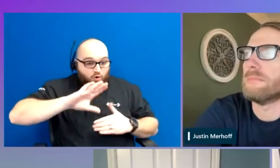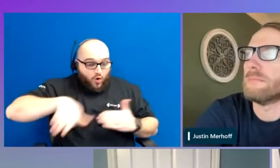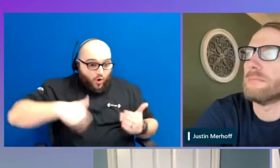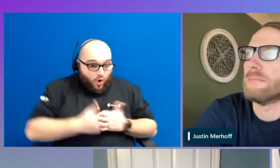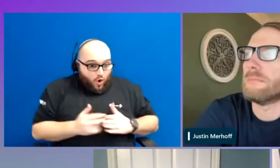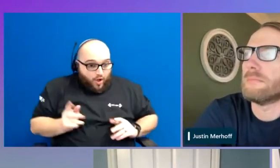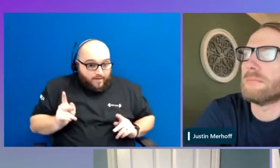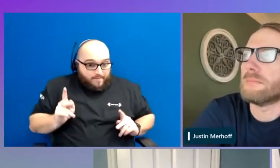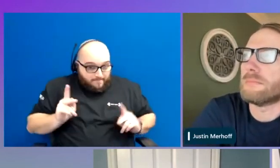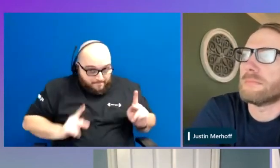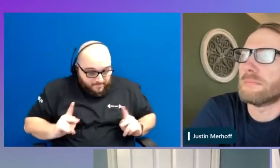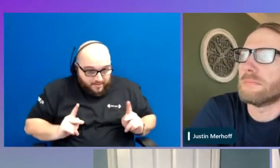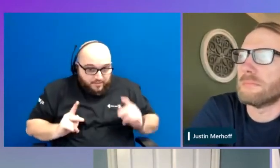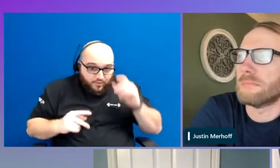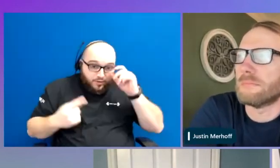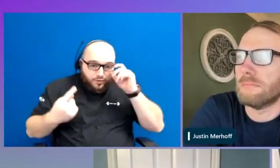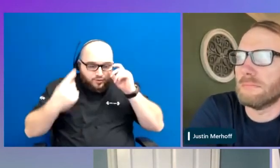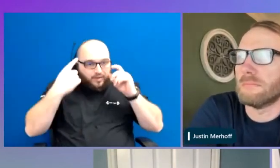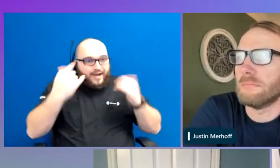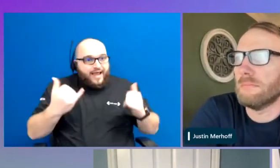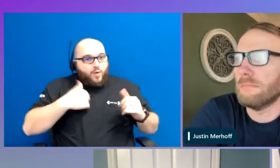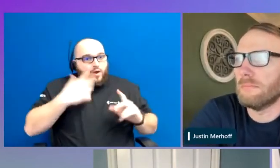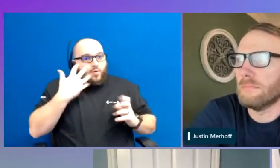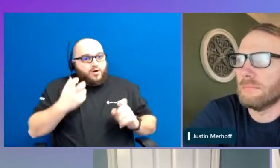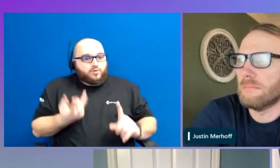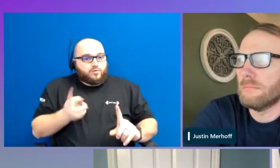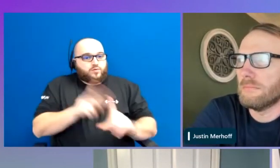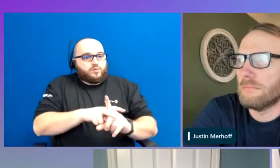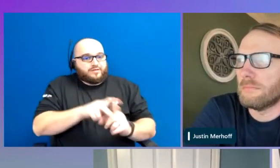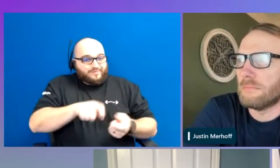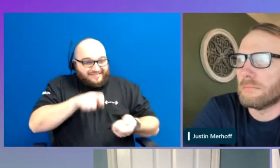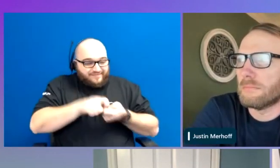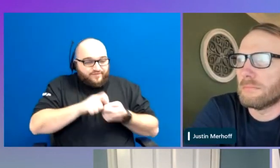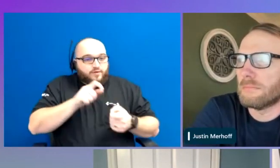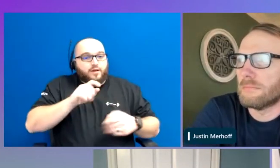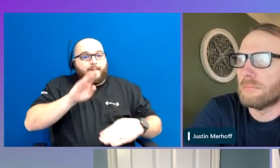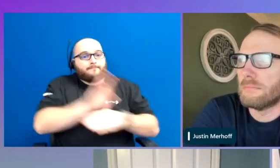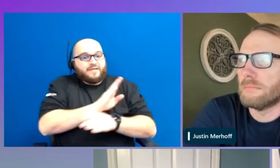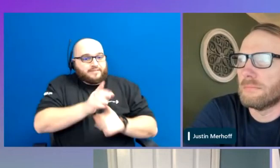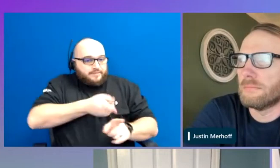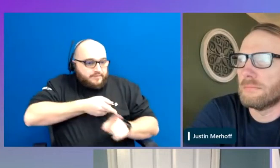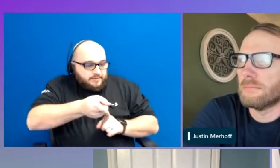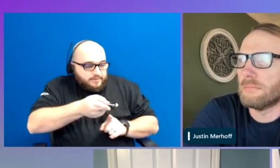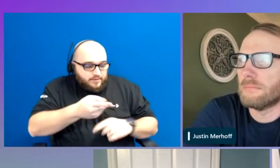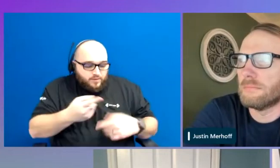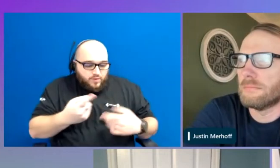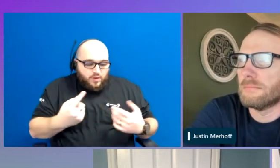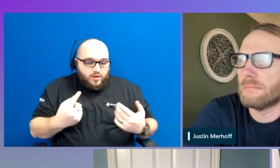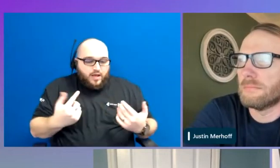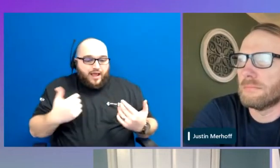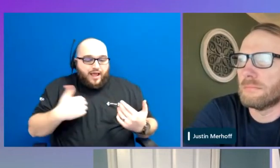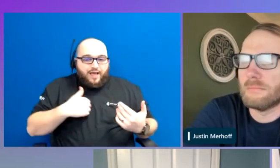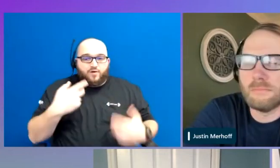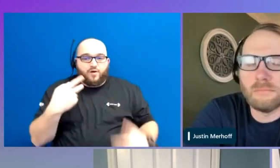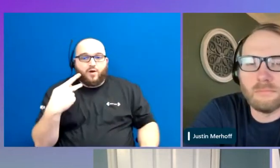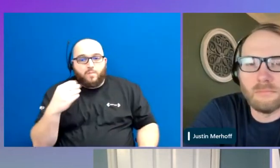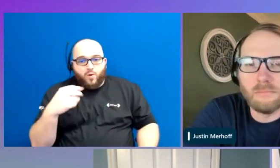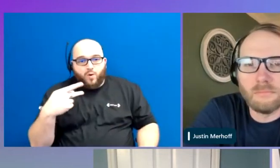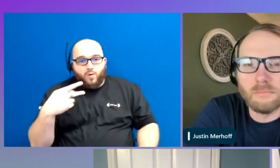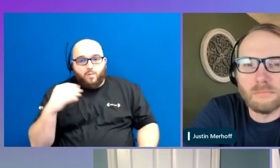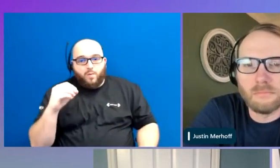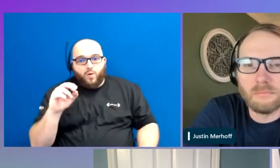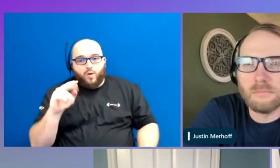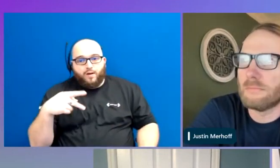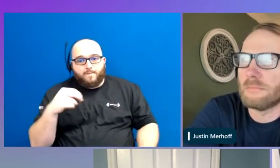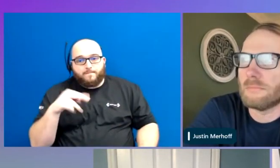benefits to businesses. So there's something called the Purple Pound. I don't know if